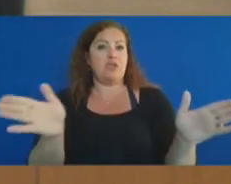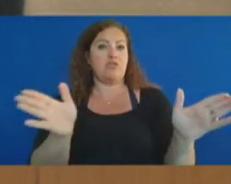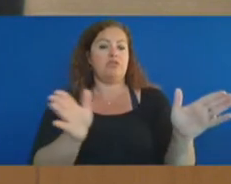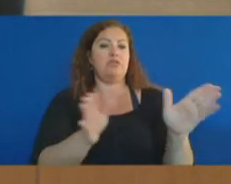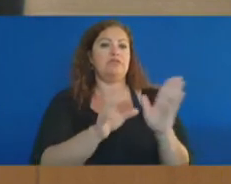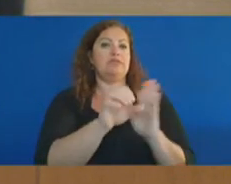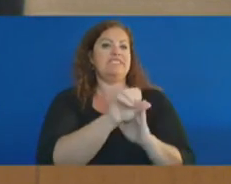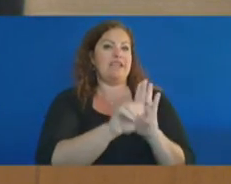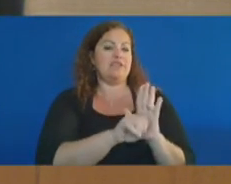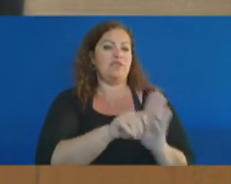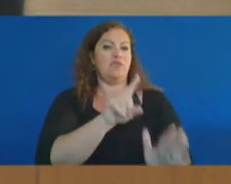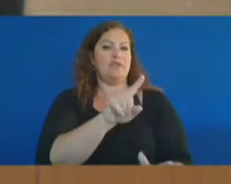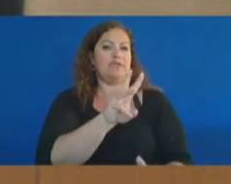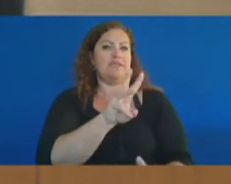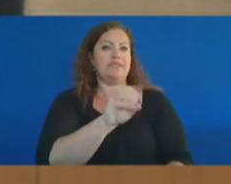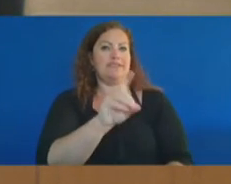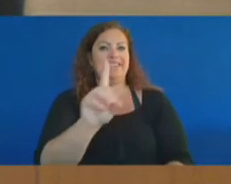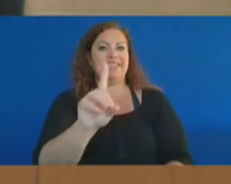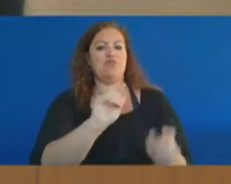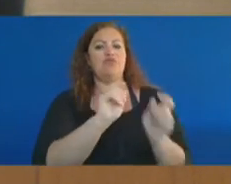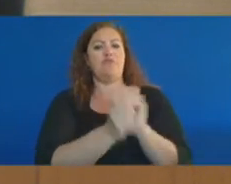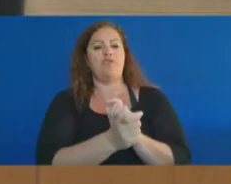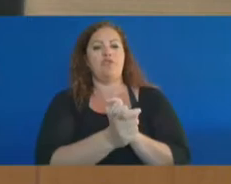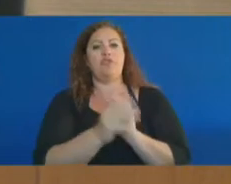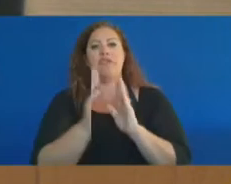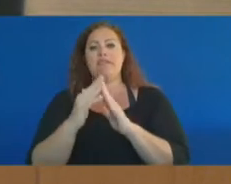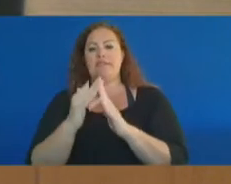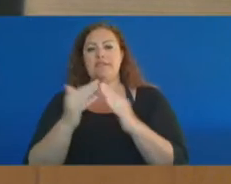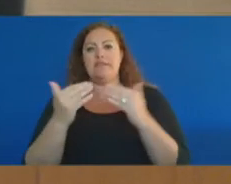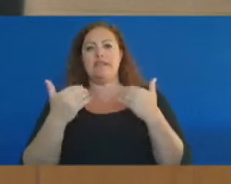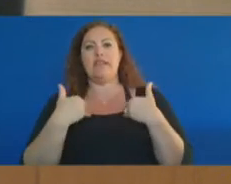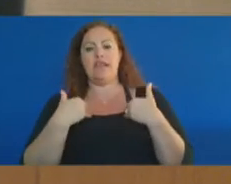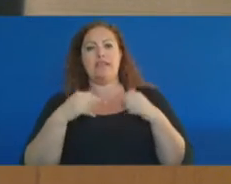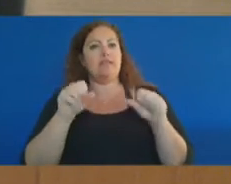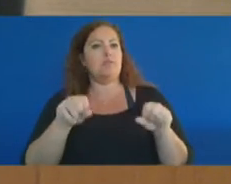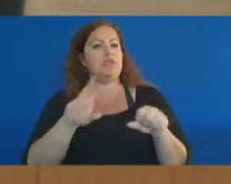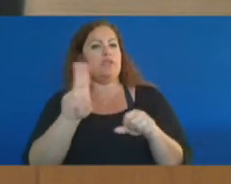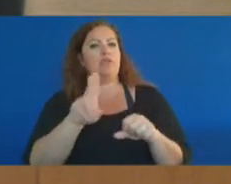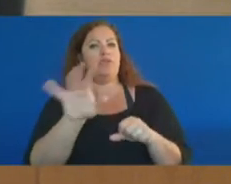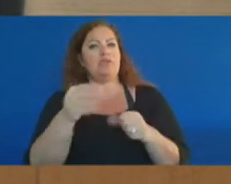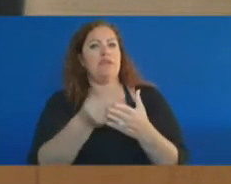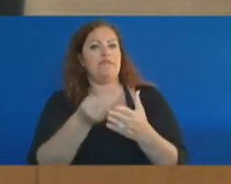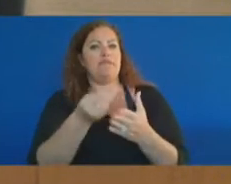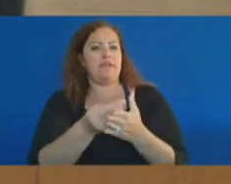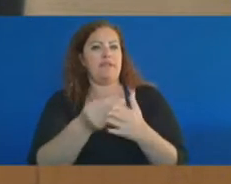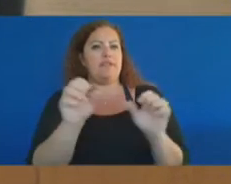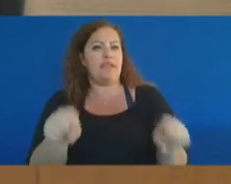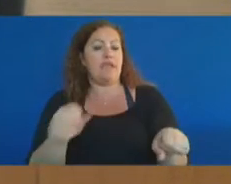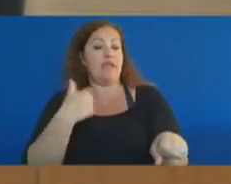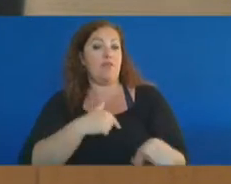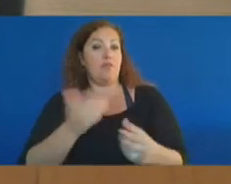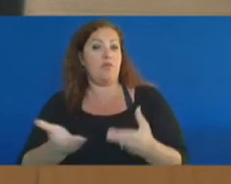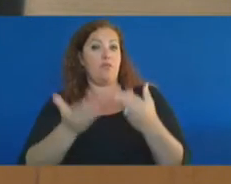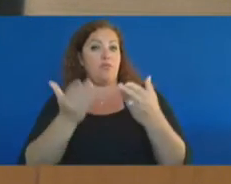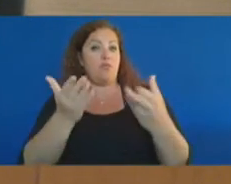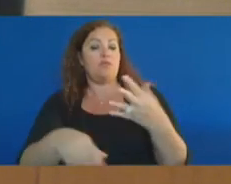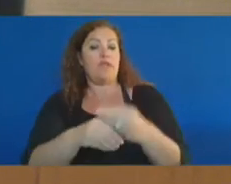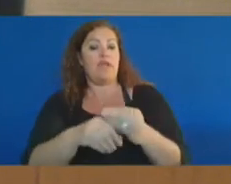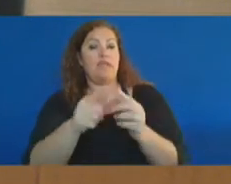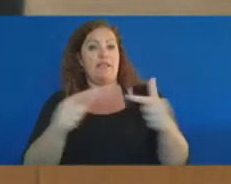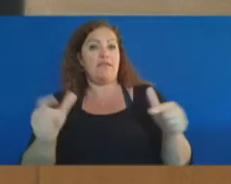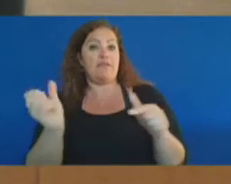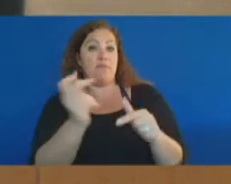was revised so now the city does have the ability to use this funding we're proposing to add the language back into the tree